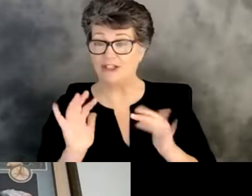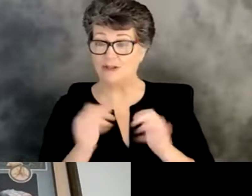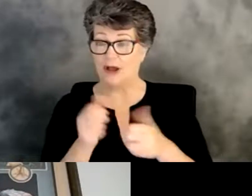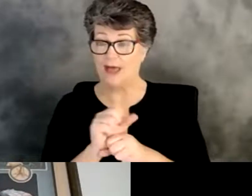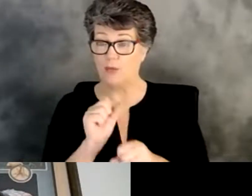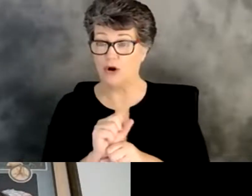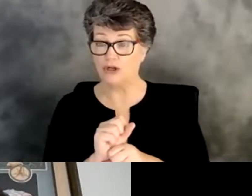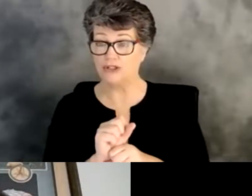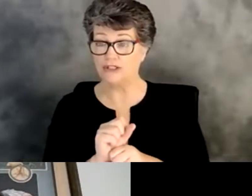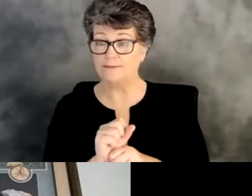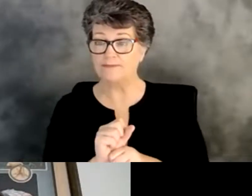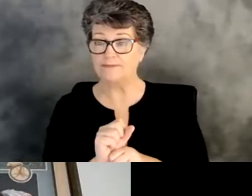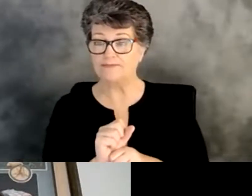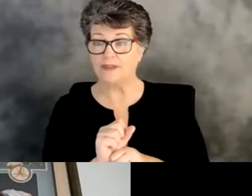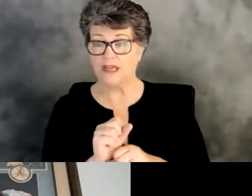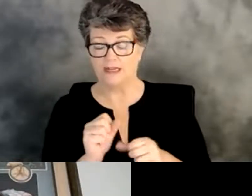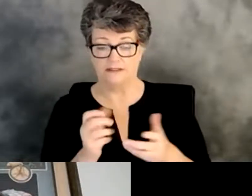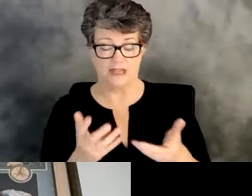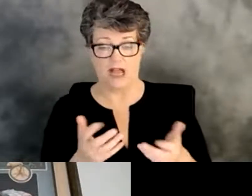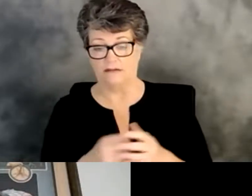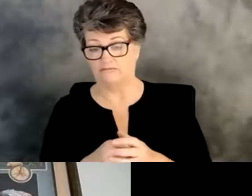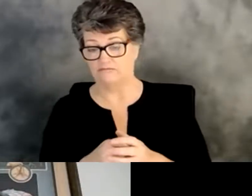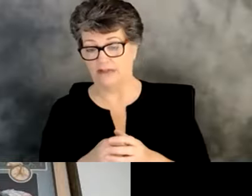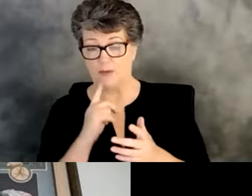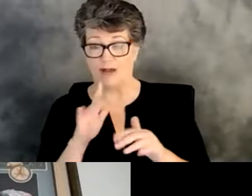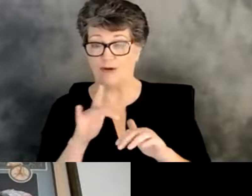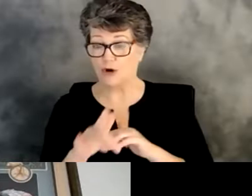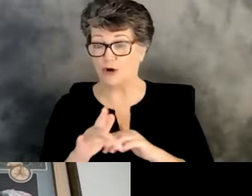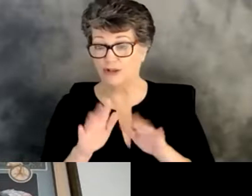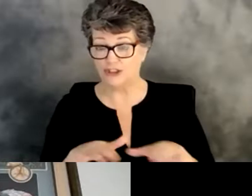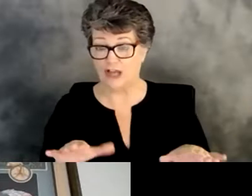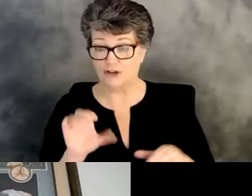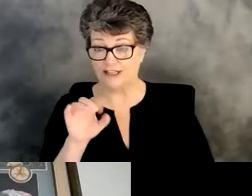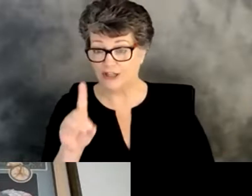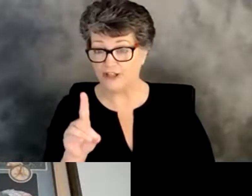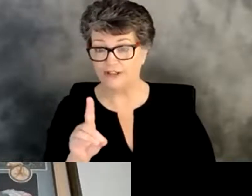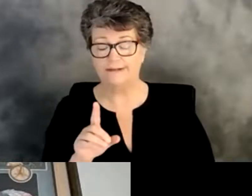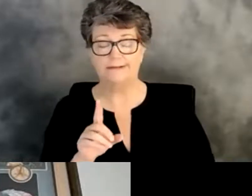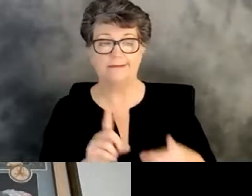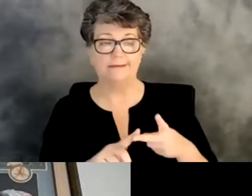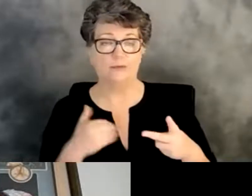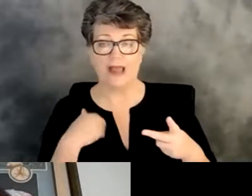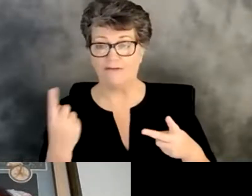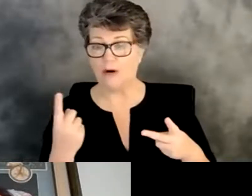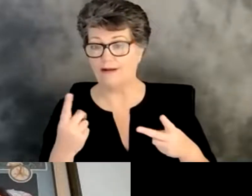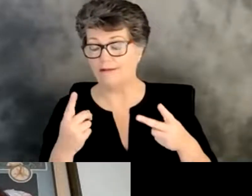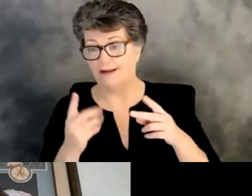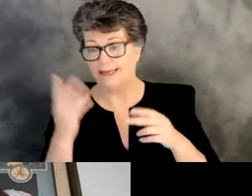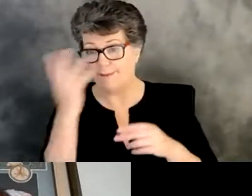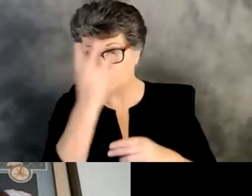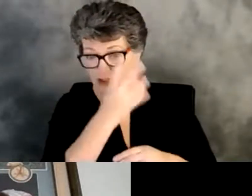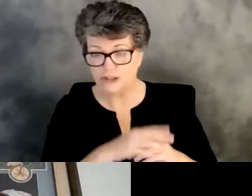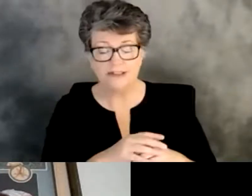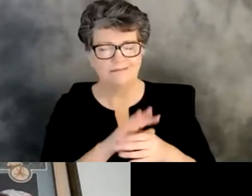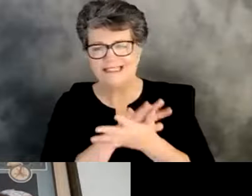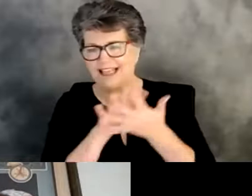have several. We have one on early childhood ed. We have one on immigration. We have